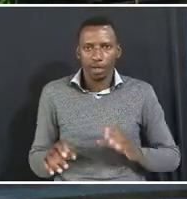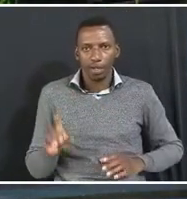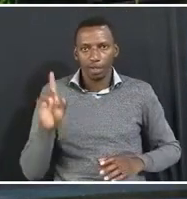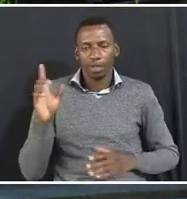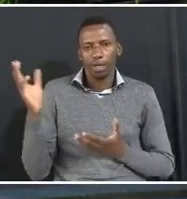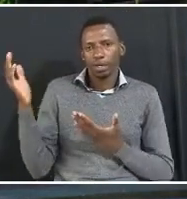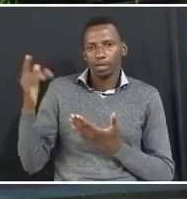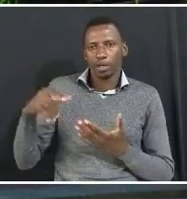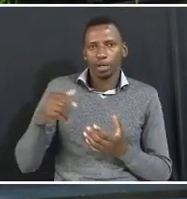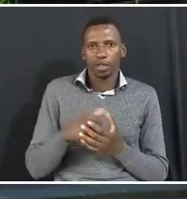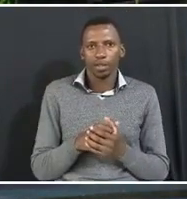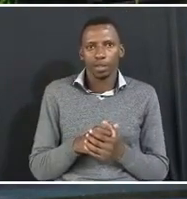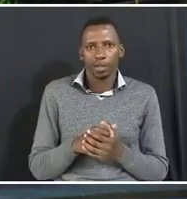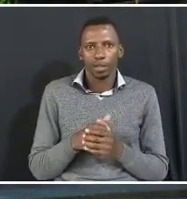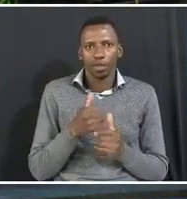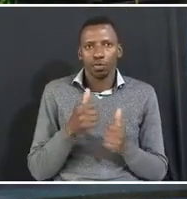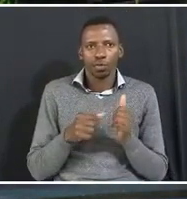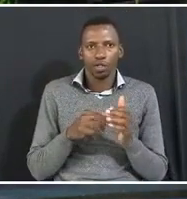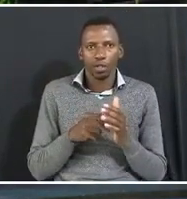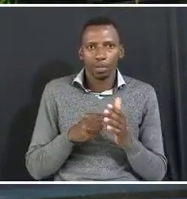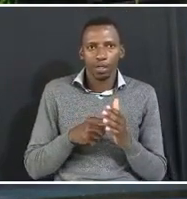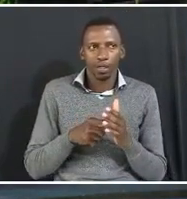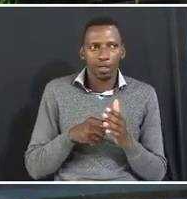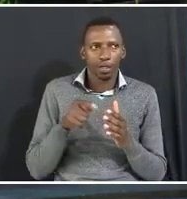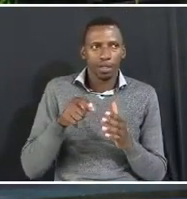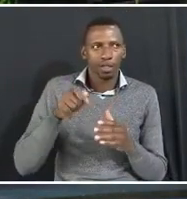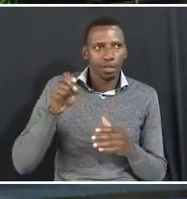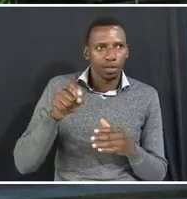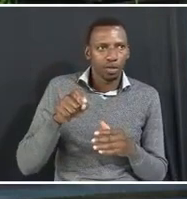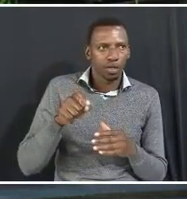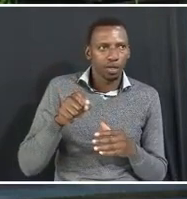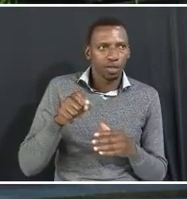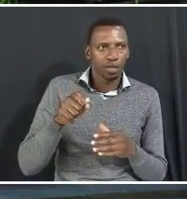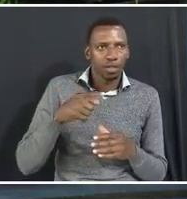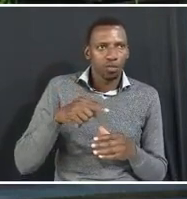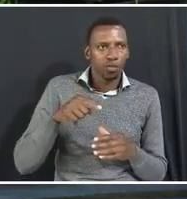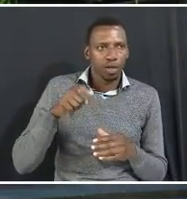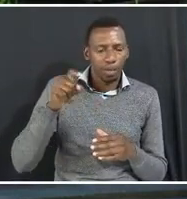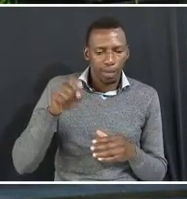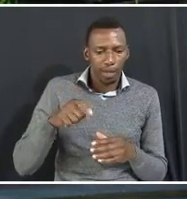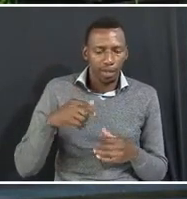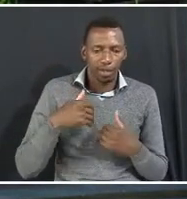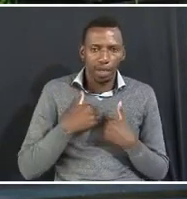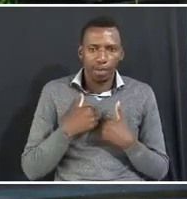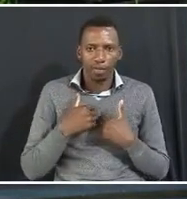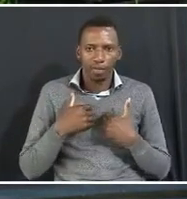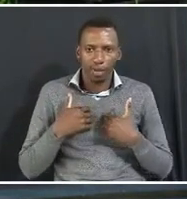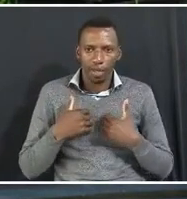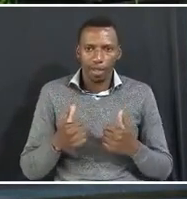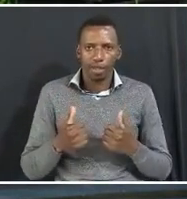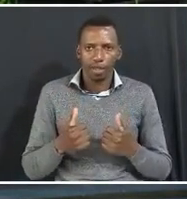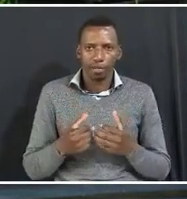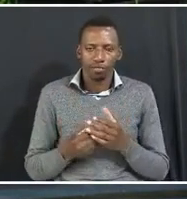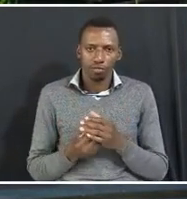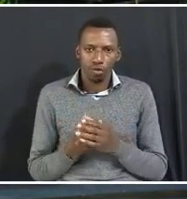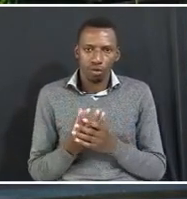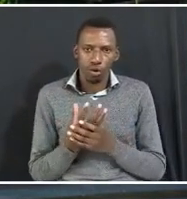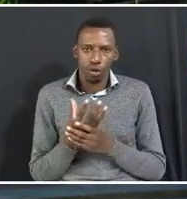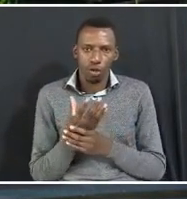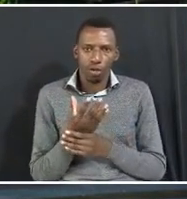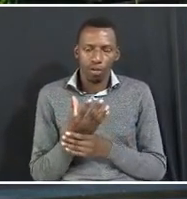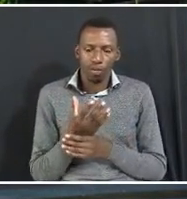do. It therefore requires that we need to have a healthy and a growing local